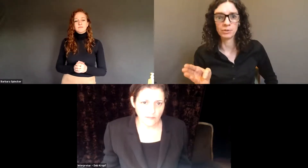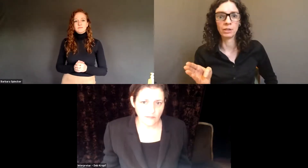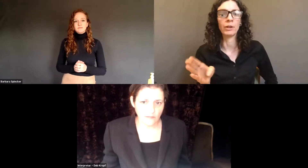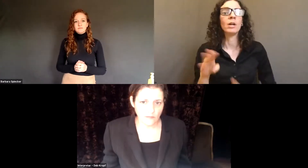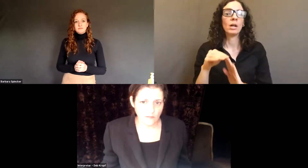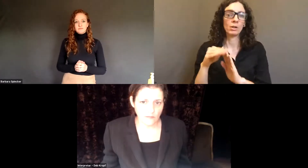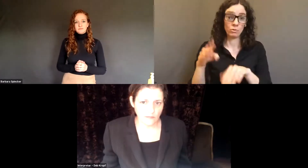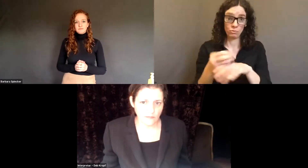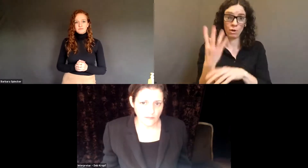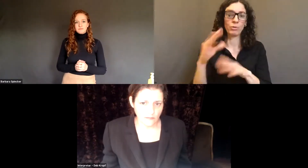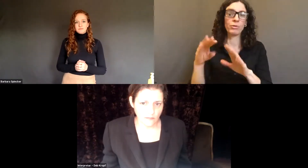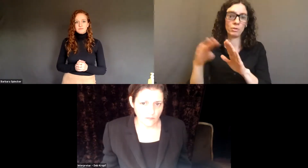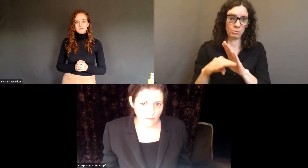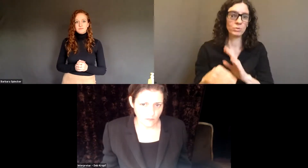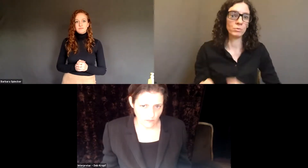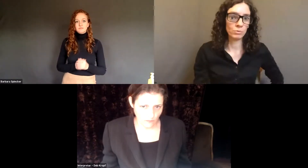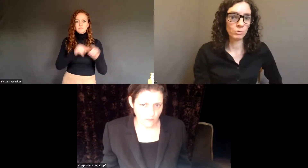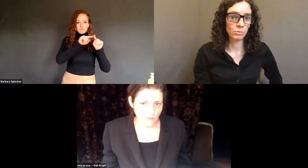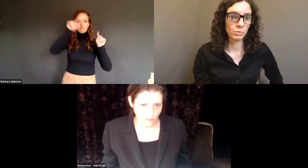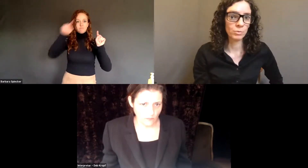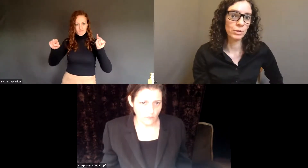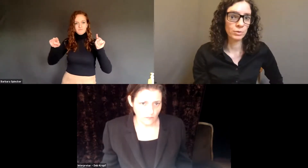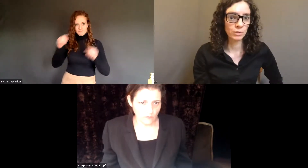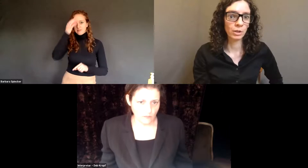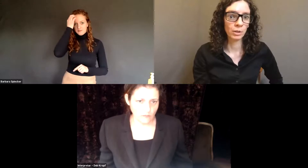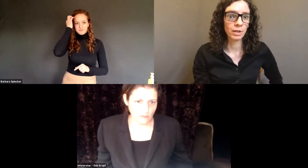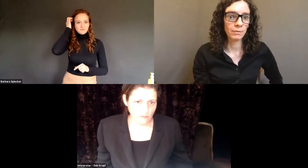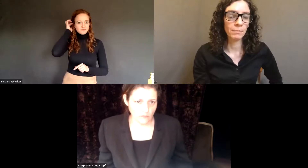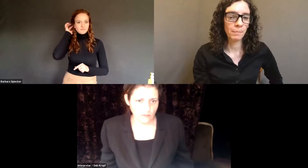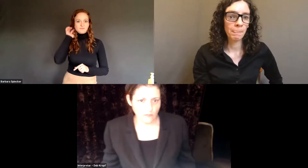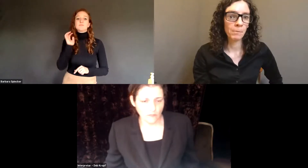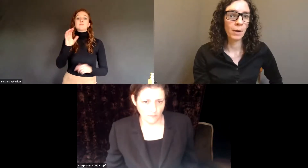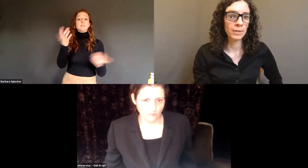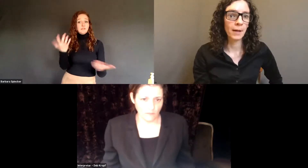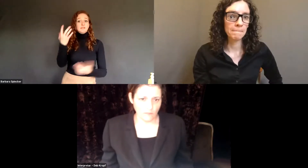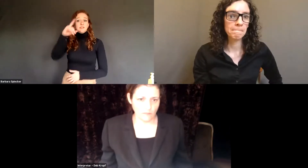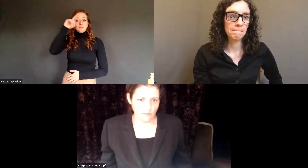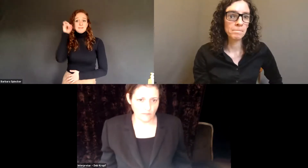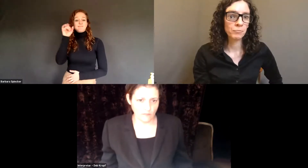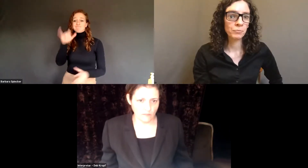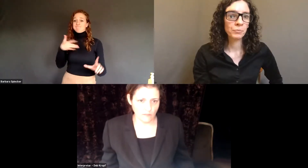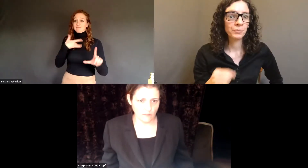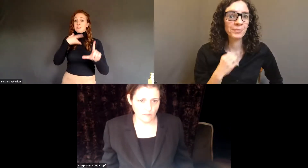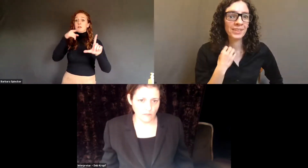2018 in particular, growth was reduced. It took a nosedive. Why was that?